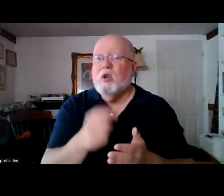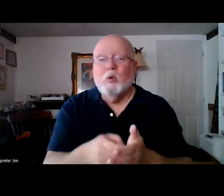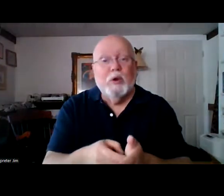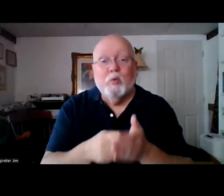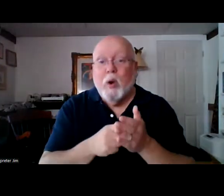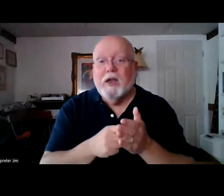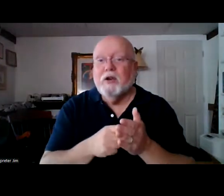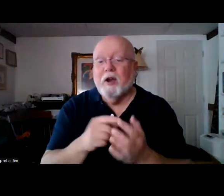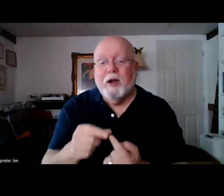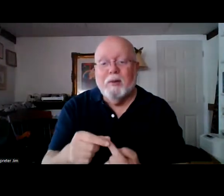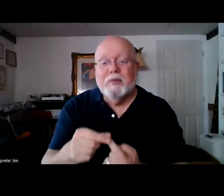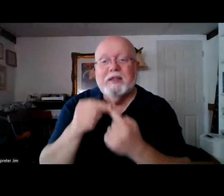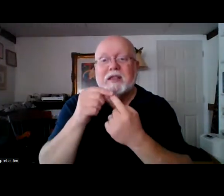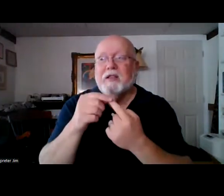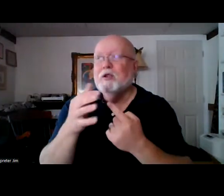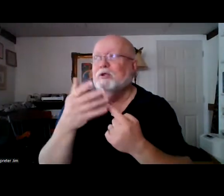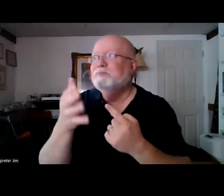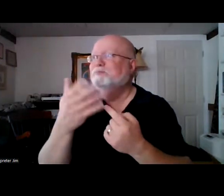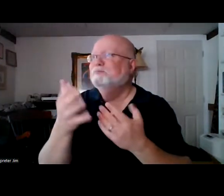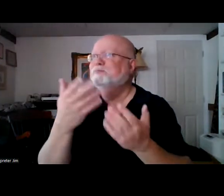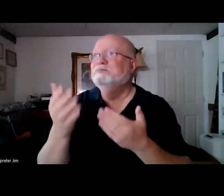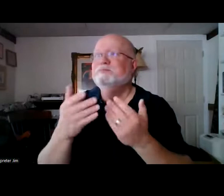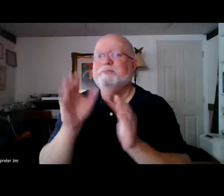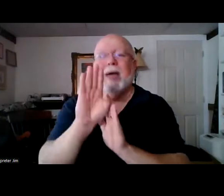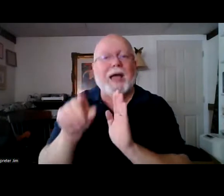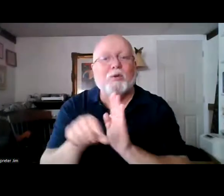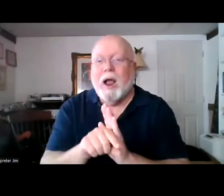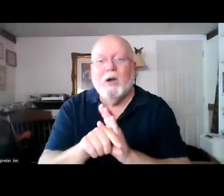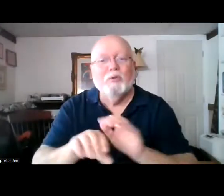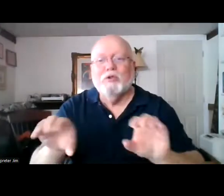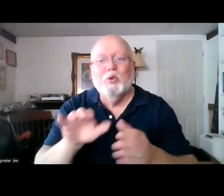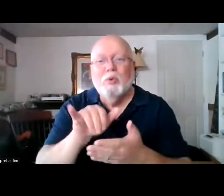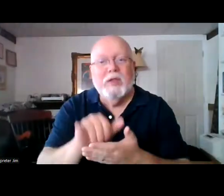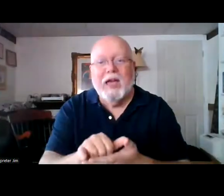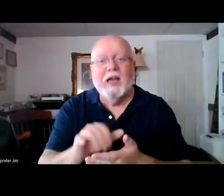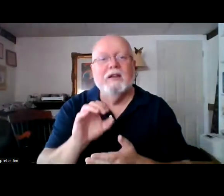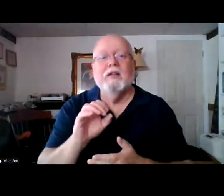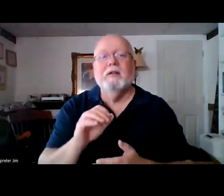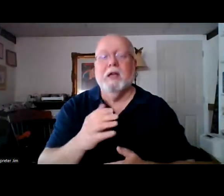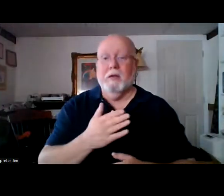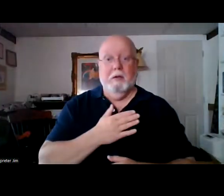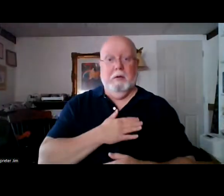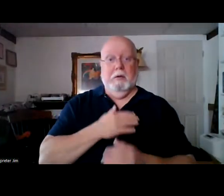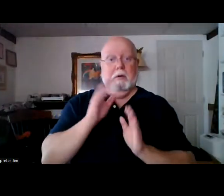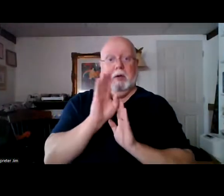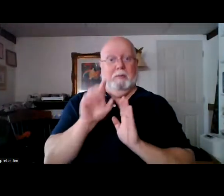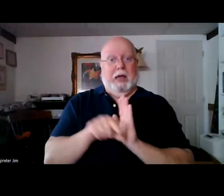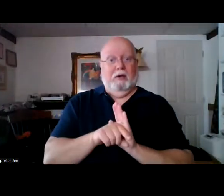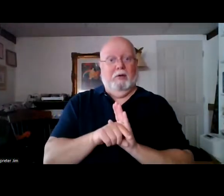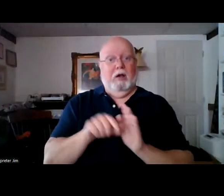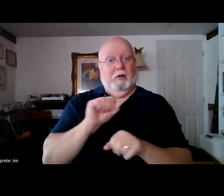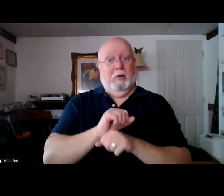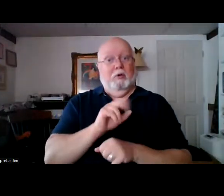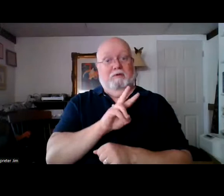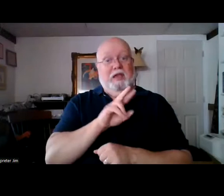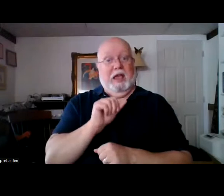have to have a particular background to do them. My background is the VA. I know there's other people